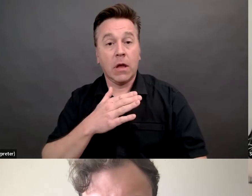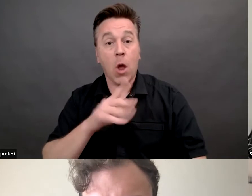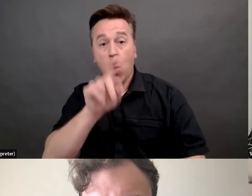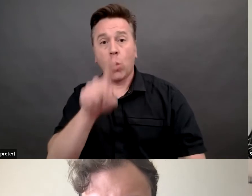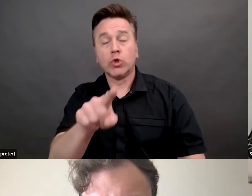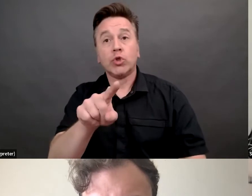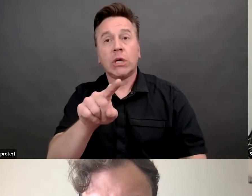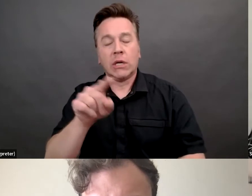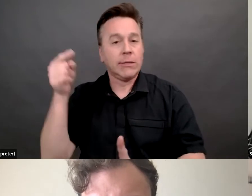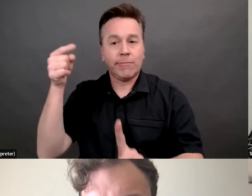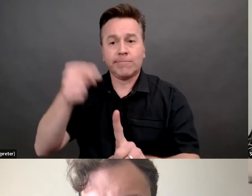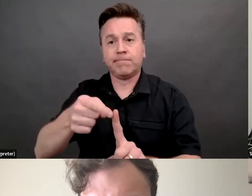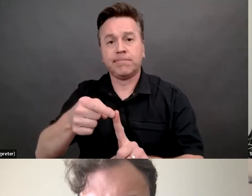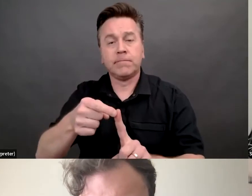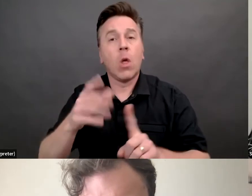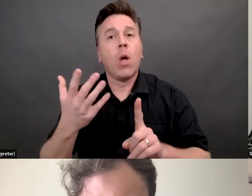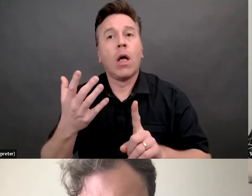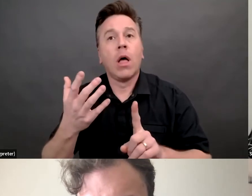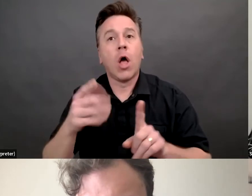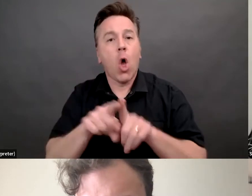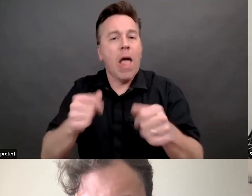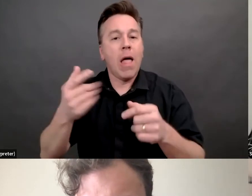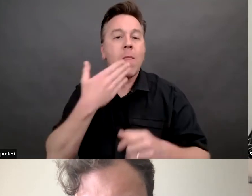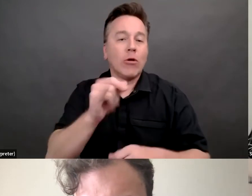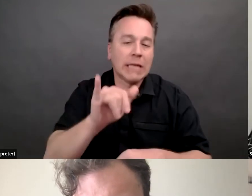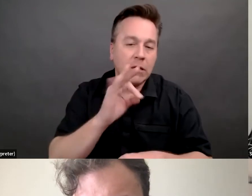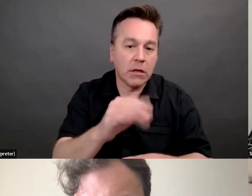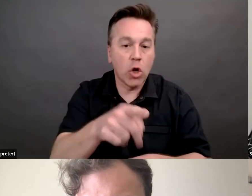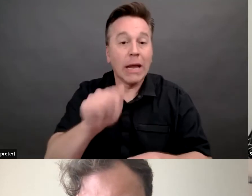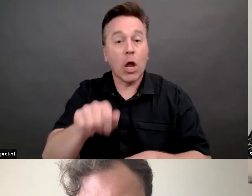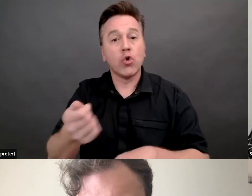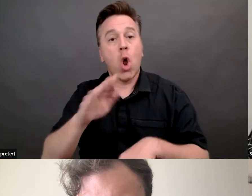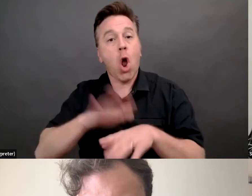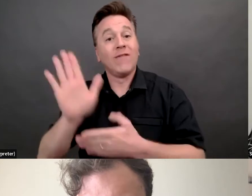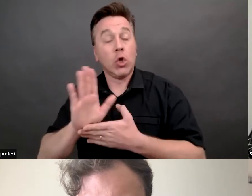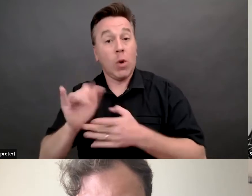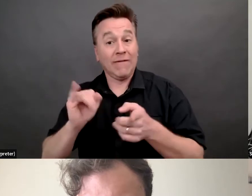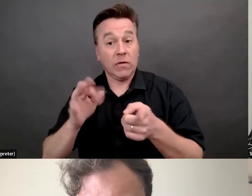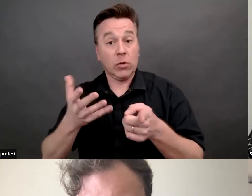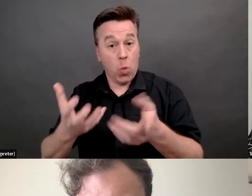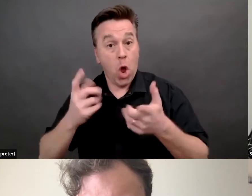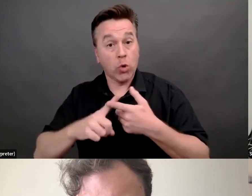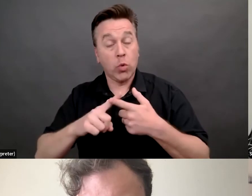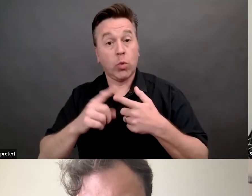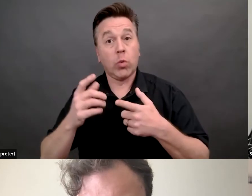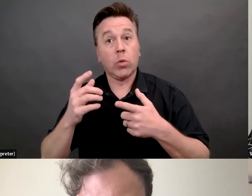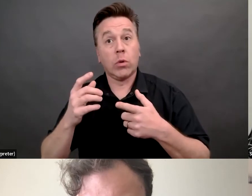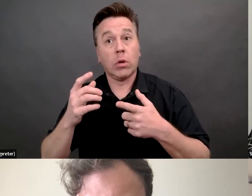is around, or also you can, thank you, Sky, you can turn on your video if you want